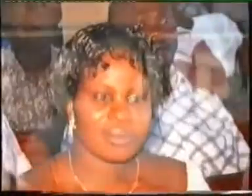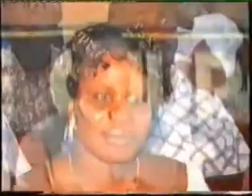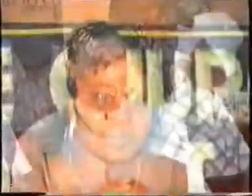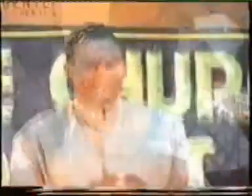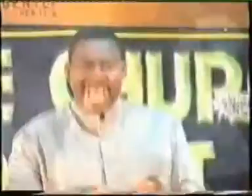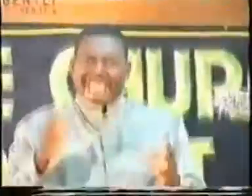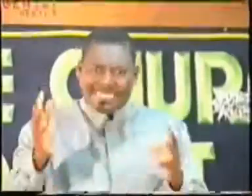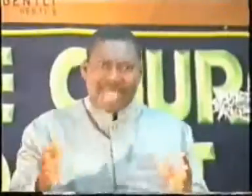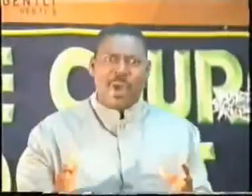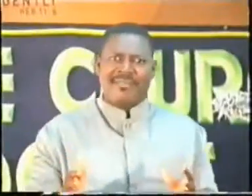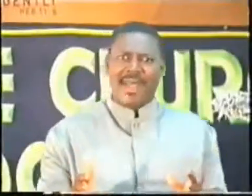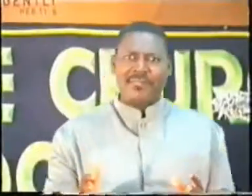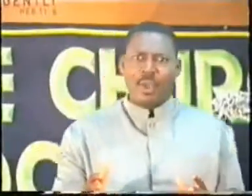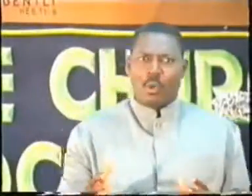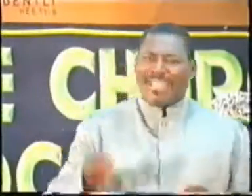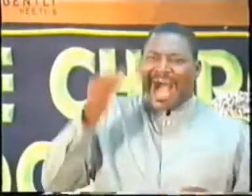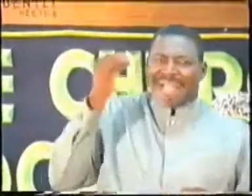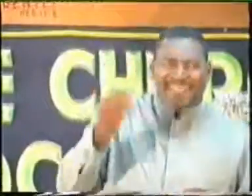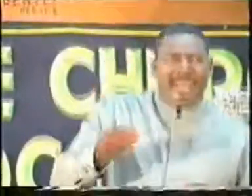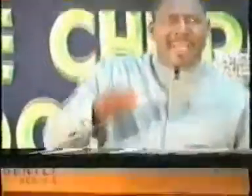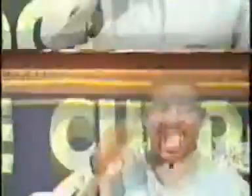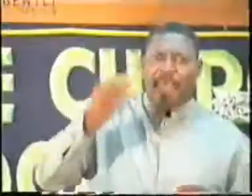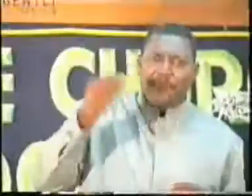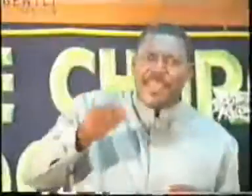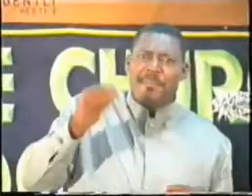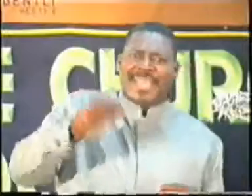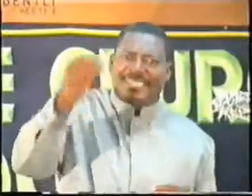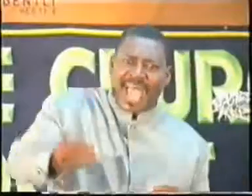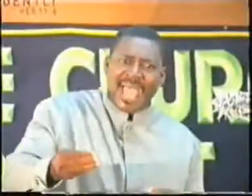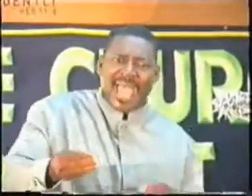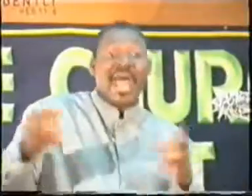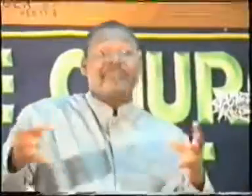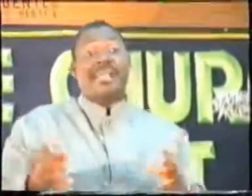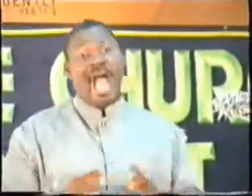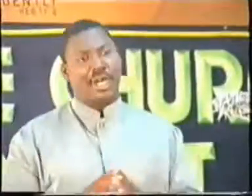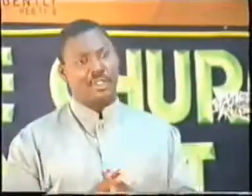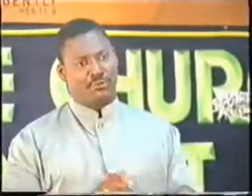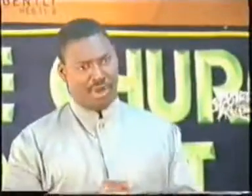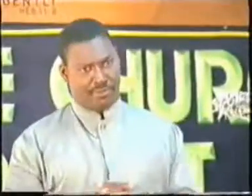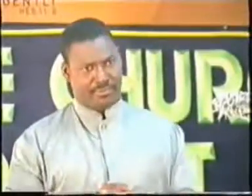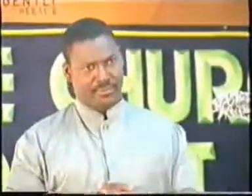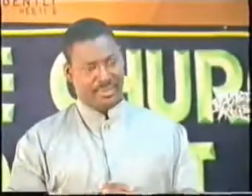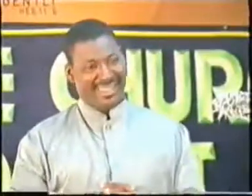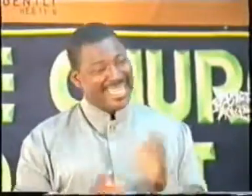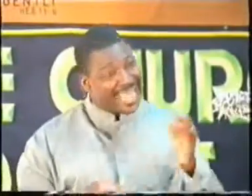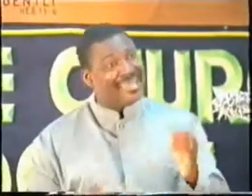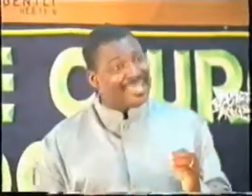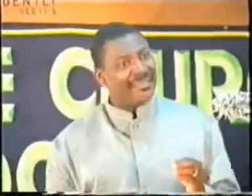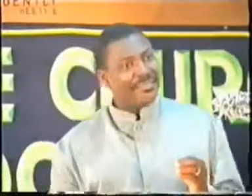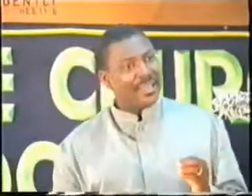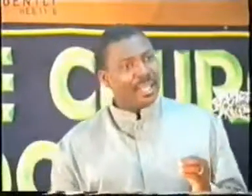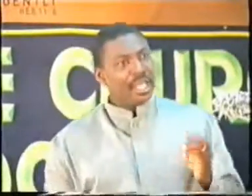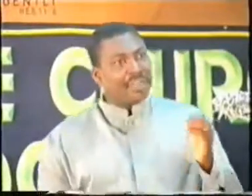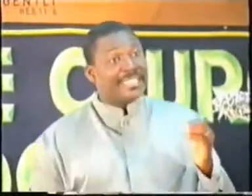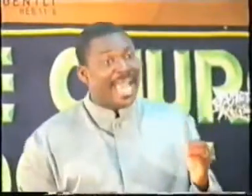yesu. Na edanwara wade akrabeye empimbiensa ena ebeka e Christo fwane hon. Ni etiani